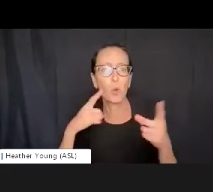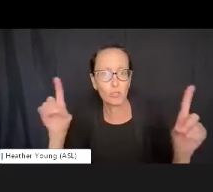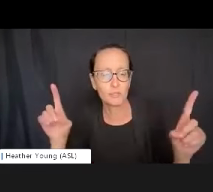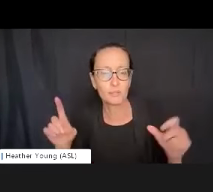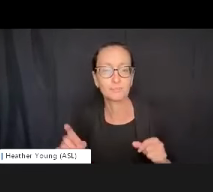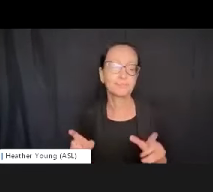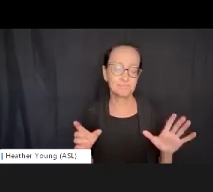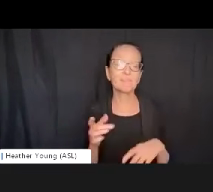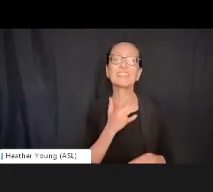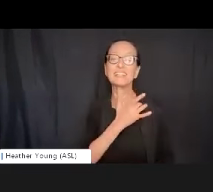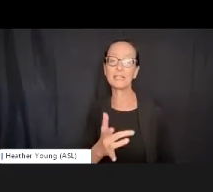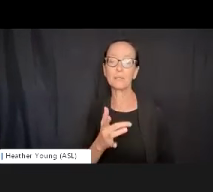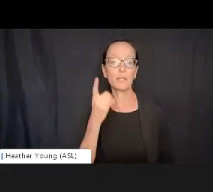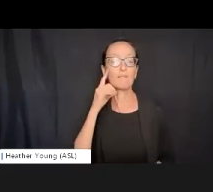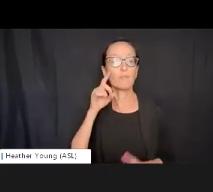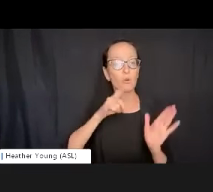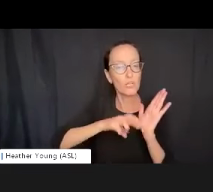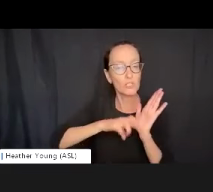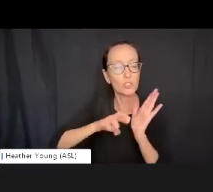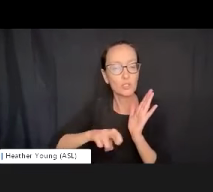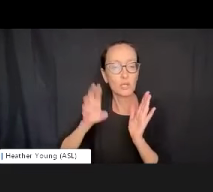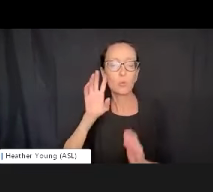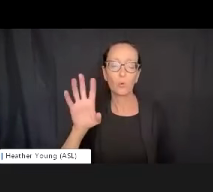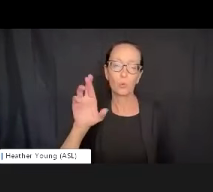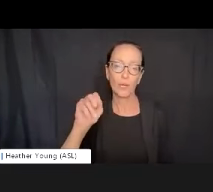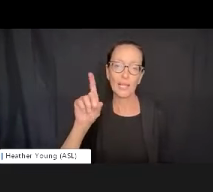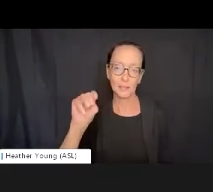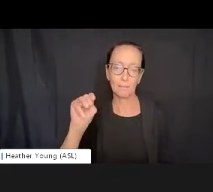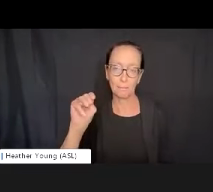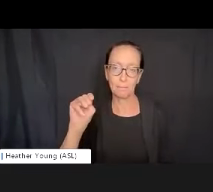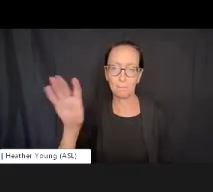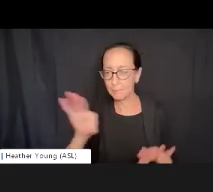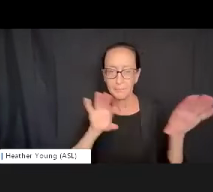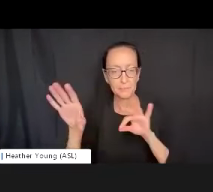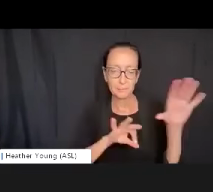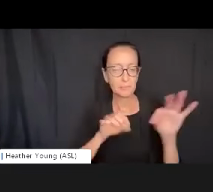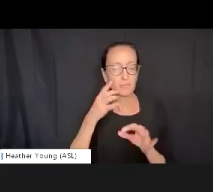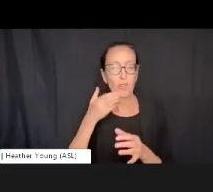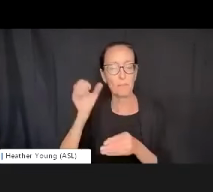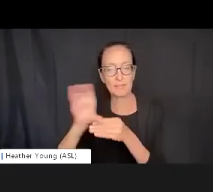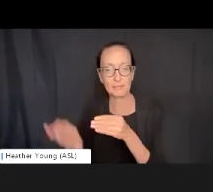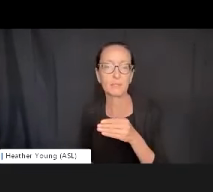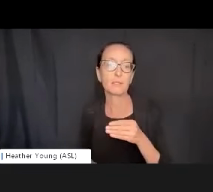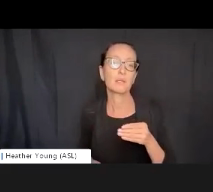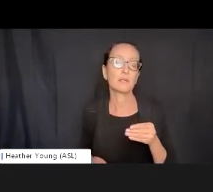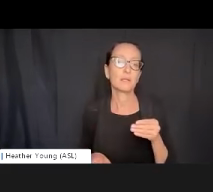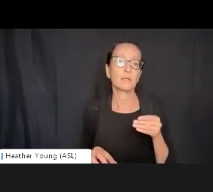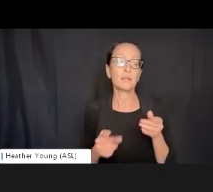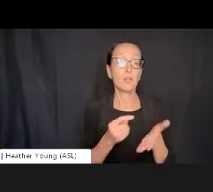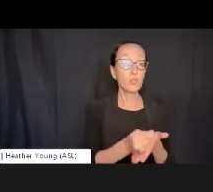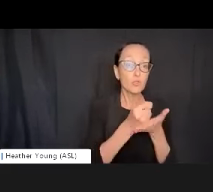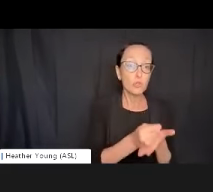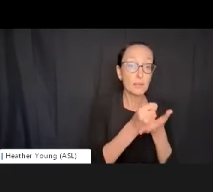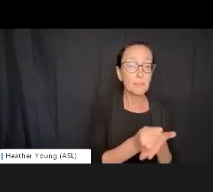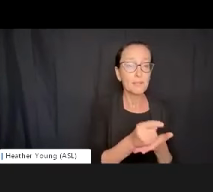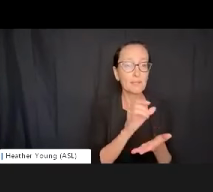typically you would randomize folks to get an intervention. And then you're sort of comparing the outcomes of maybe the treatment condition